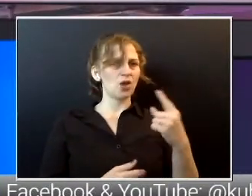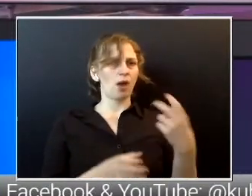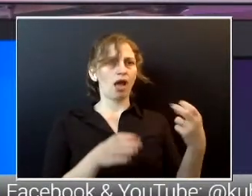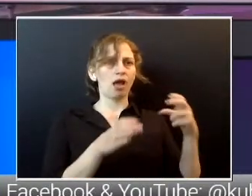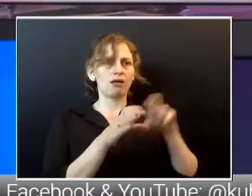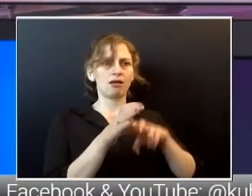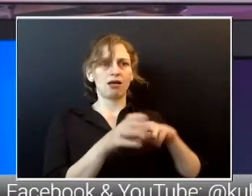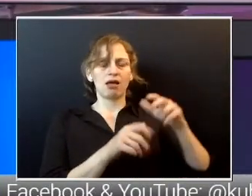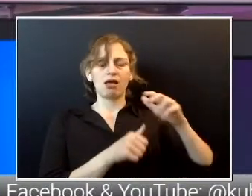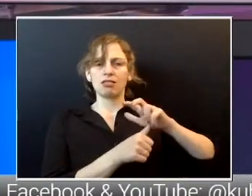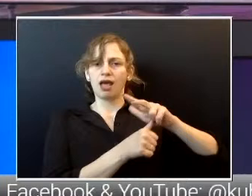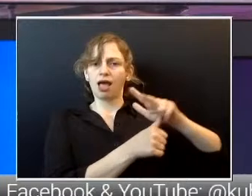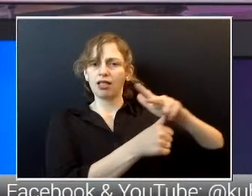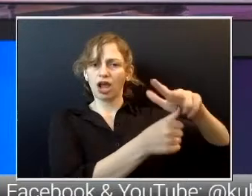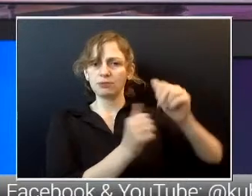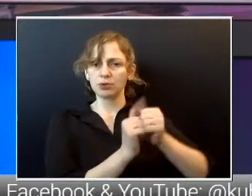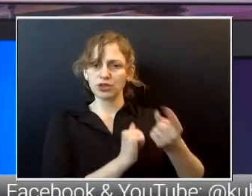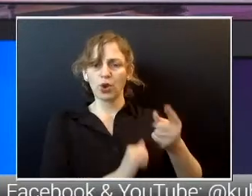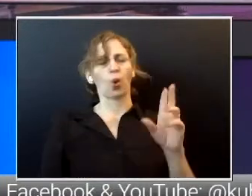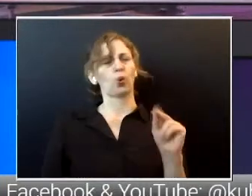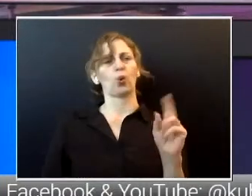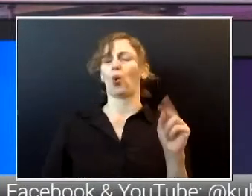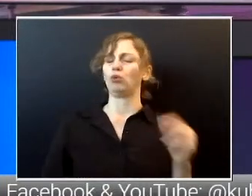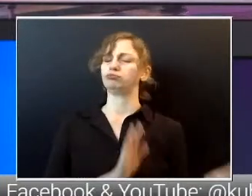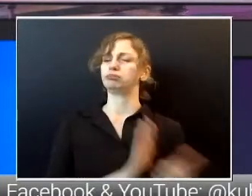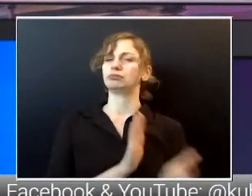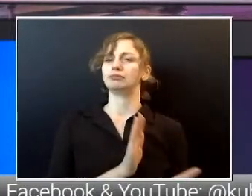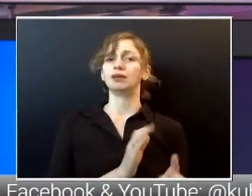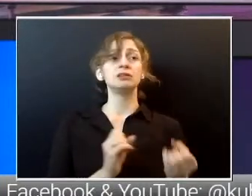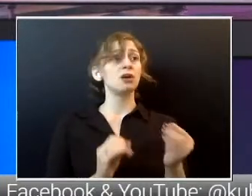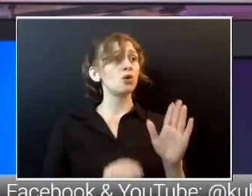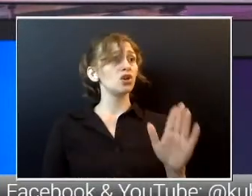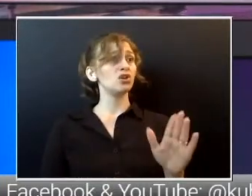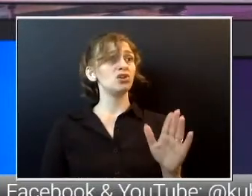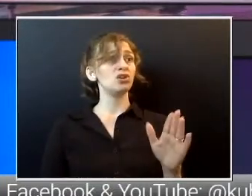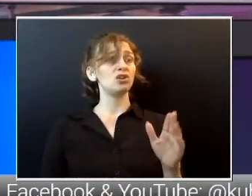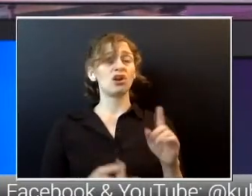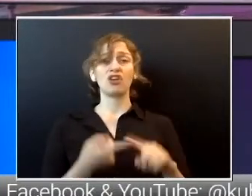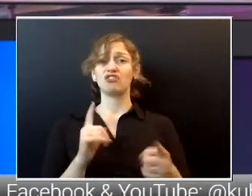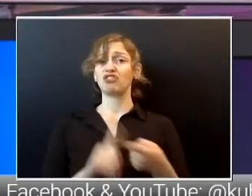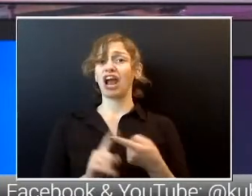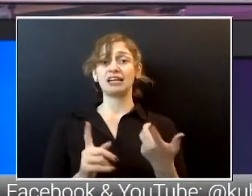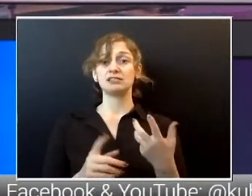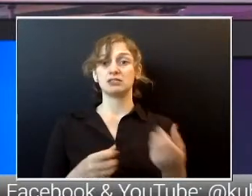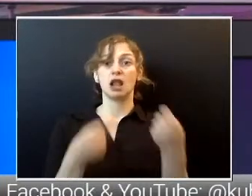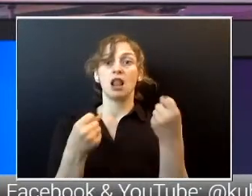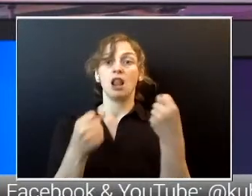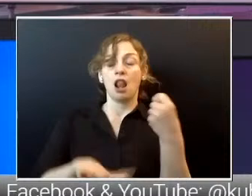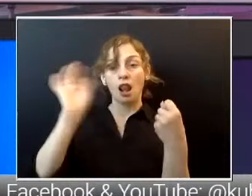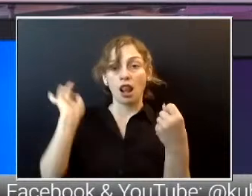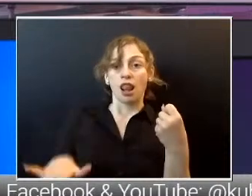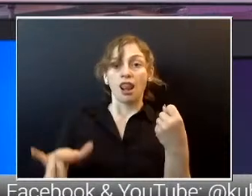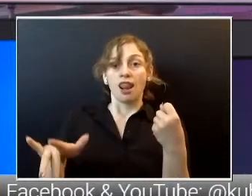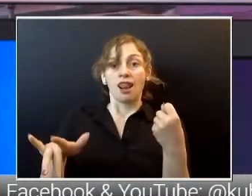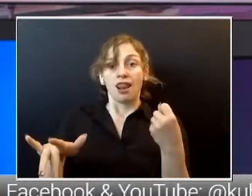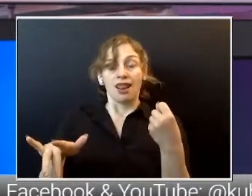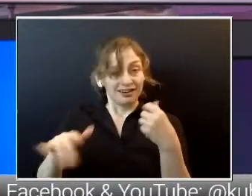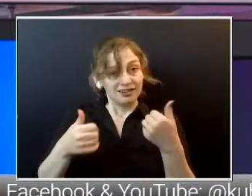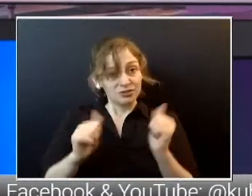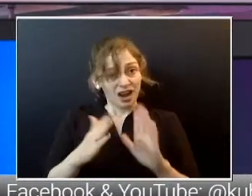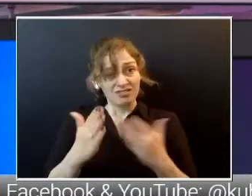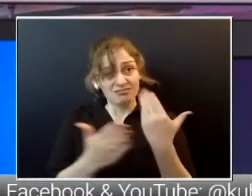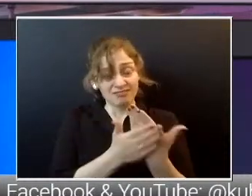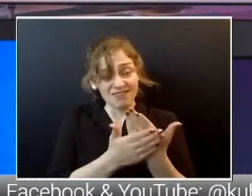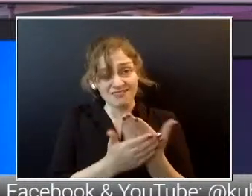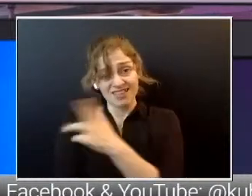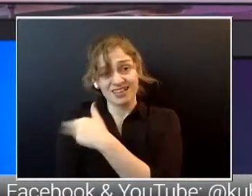camping with? Oh no, they don't let anybody in. So she's just flying in a car, trying to make it to where you're going. Yeah. Wow. Paul